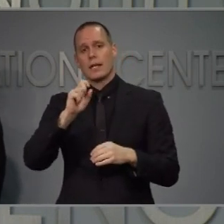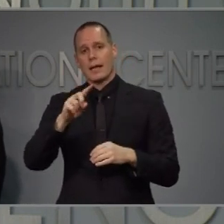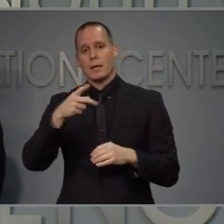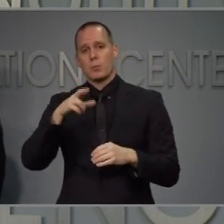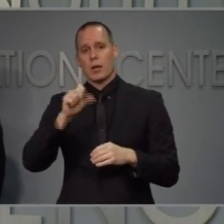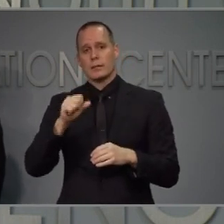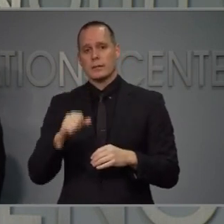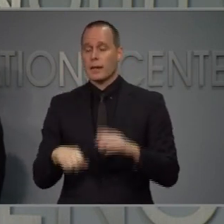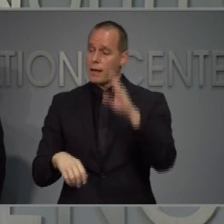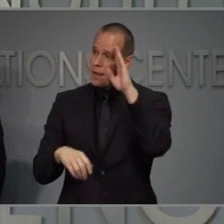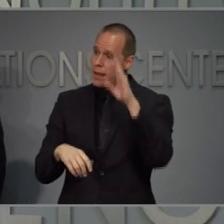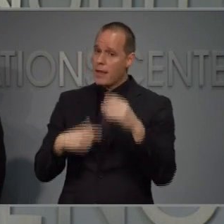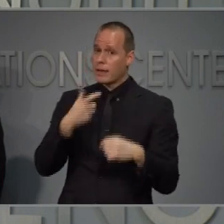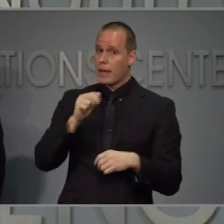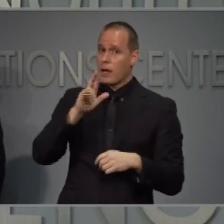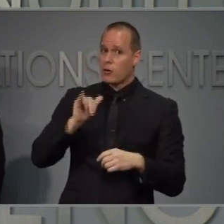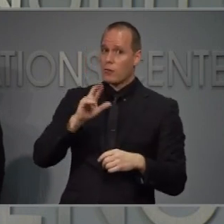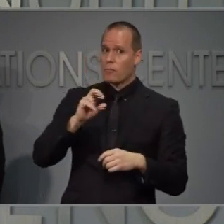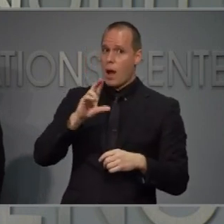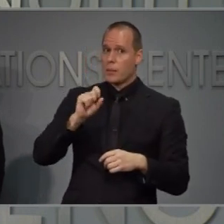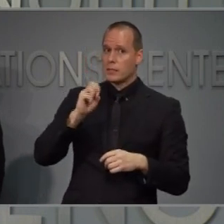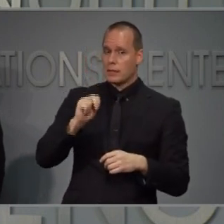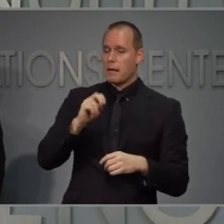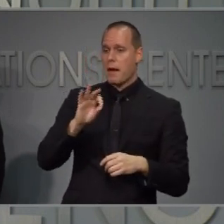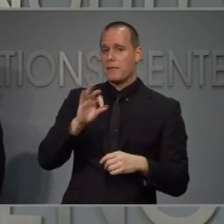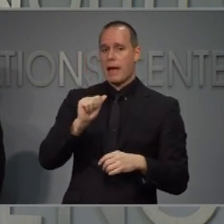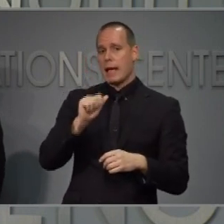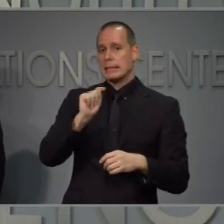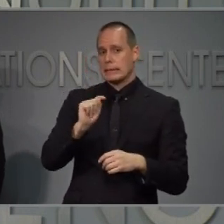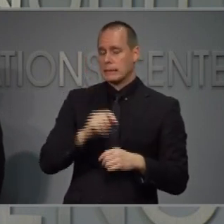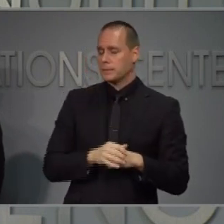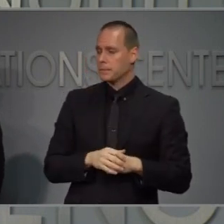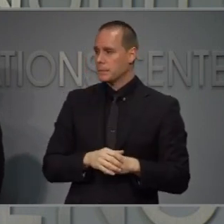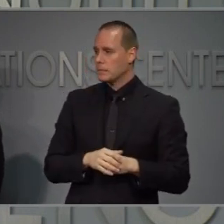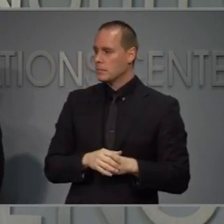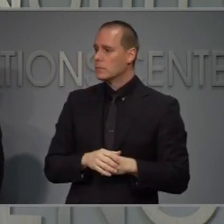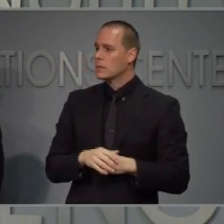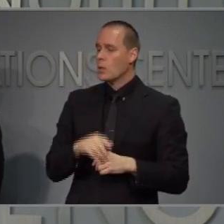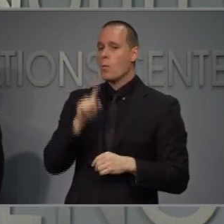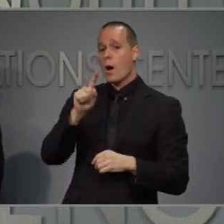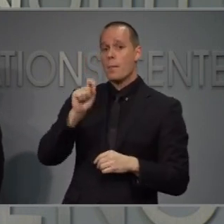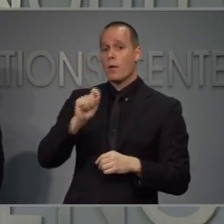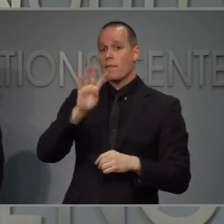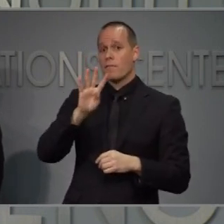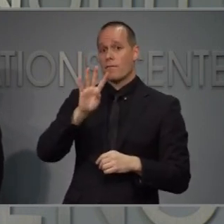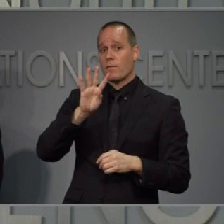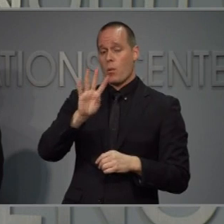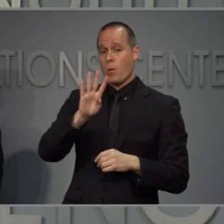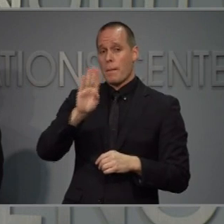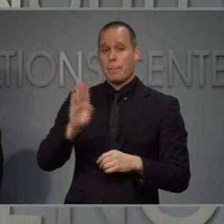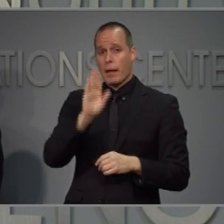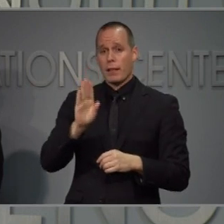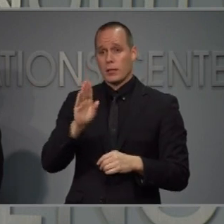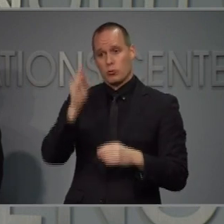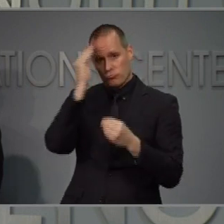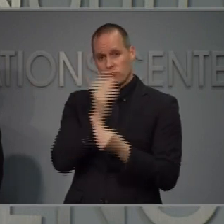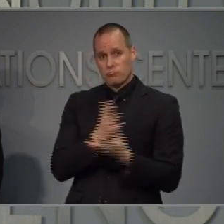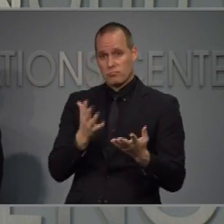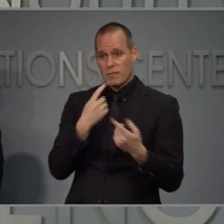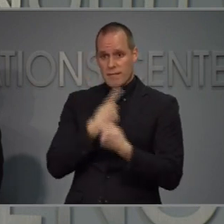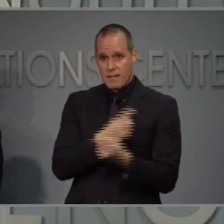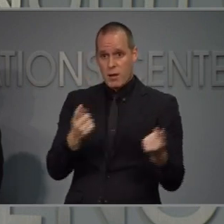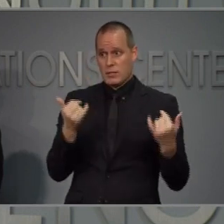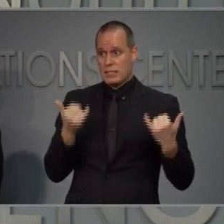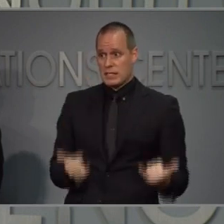Hi, Governor. It's Gary Robertson with AP. You rolled out your $1.4 billion request today, and you said it